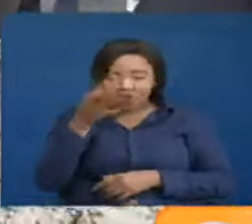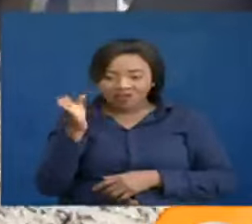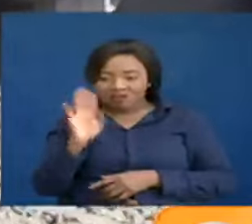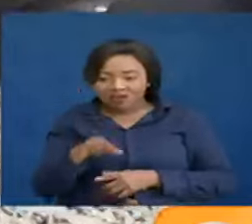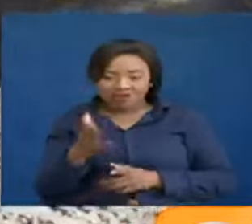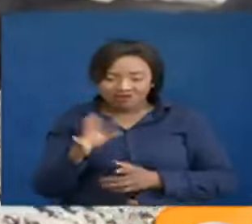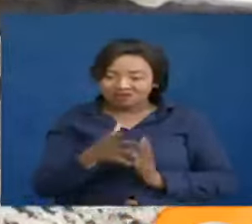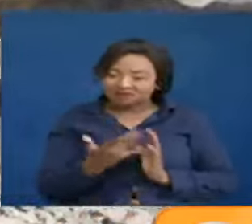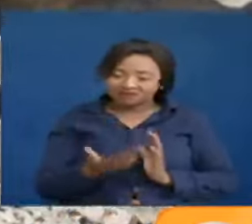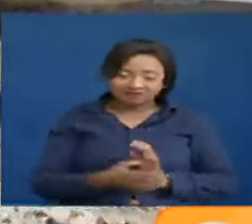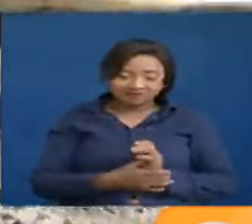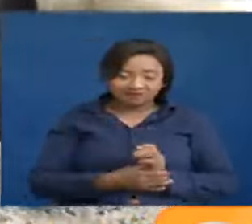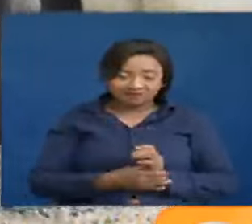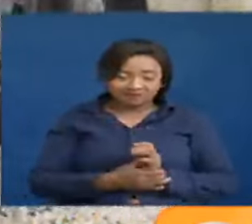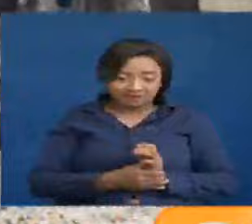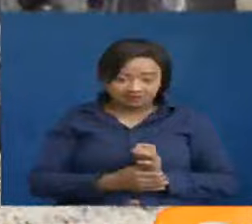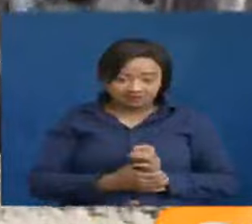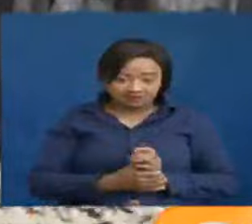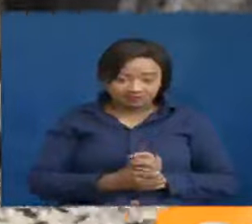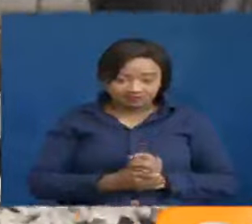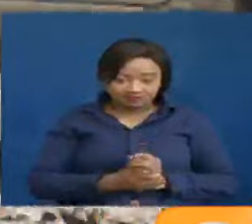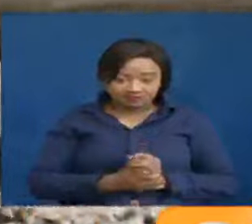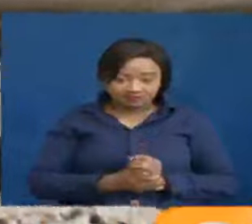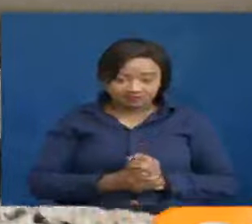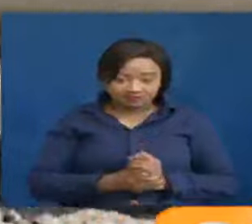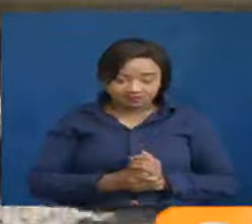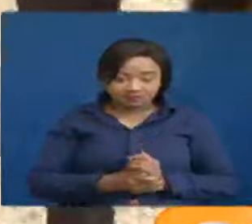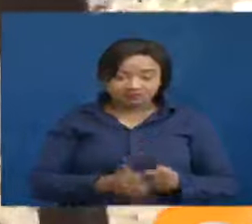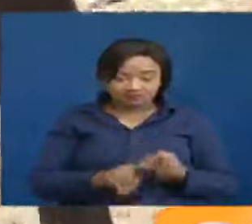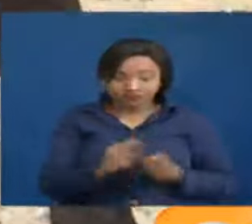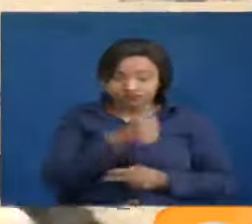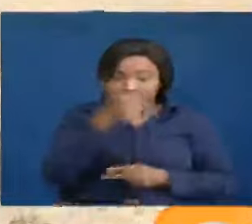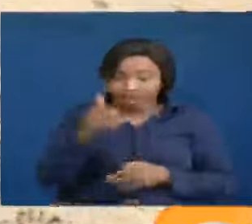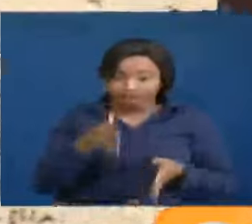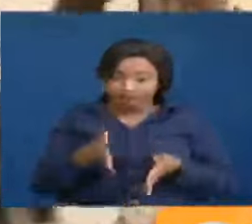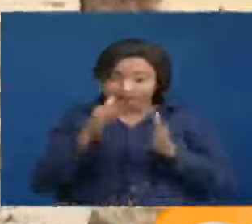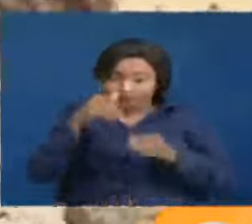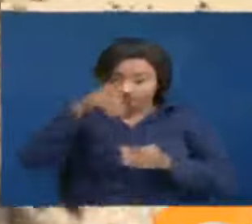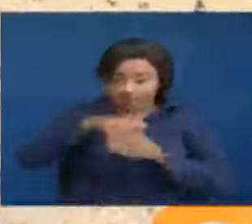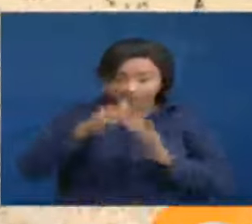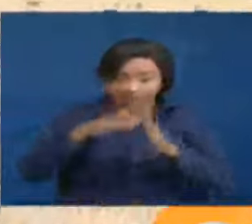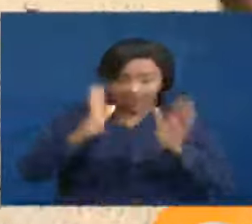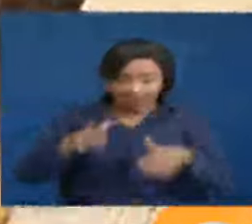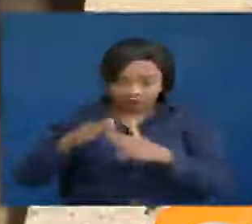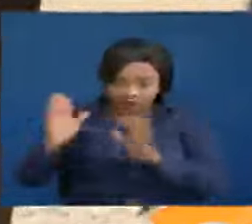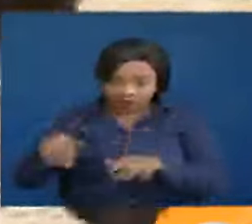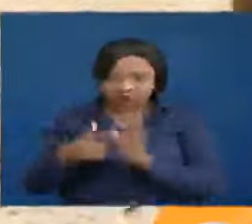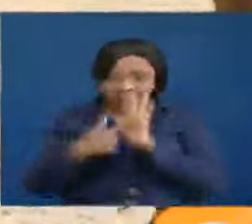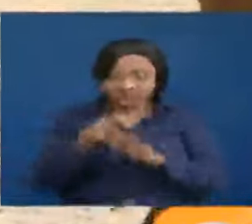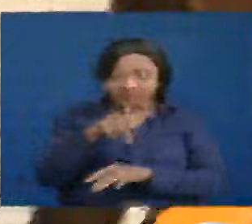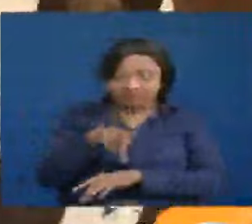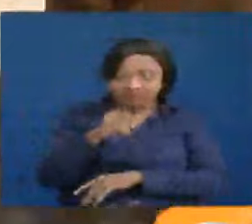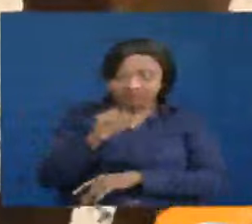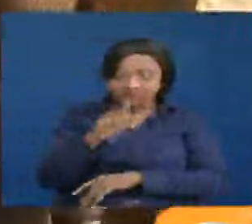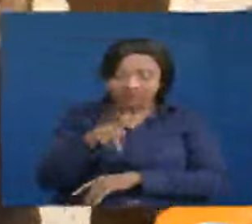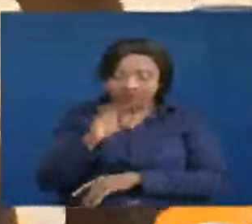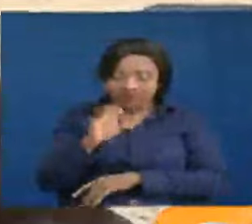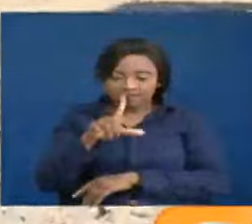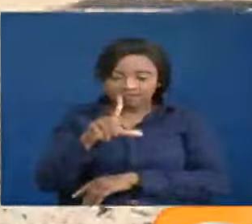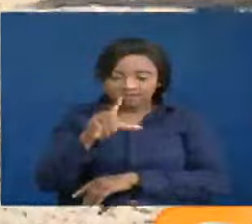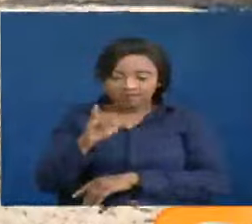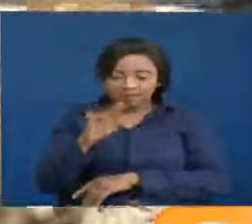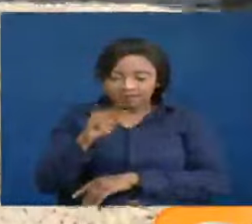The situation gets worse as you venture into estate roads. In Pipeline Estate, for instance,